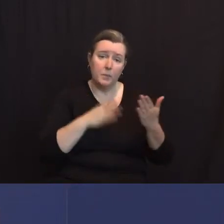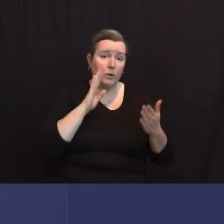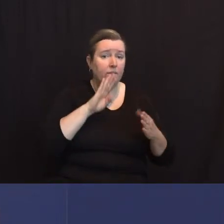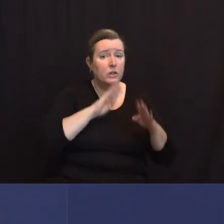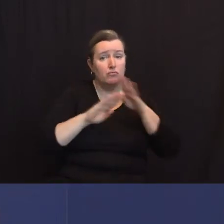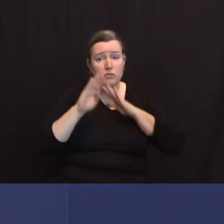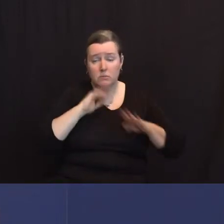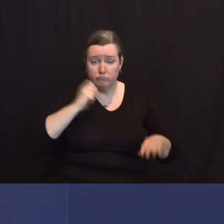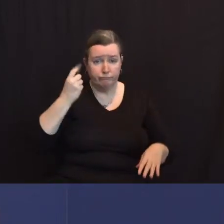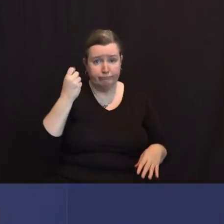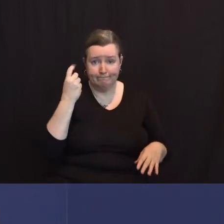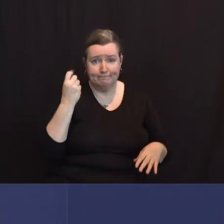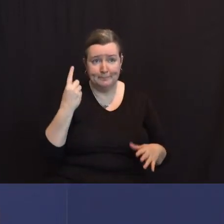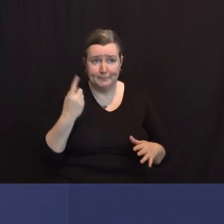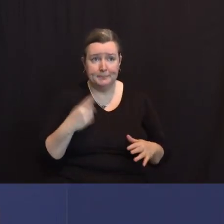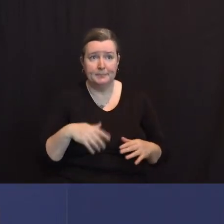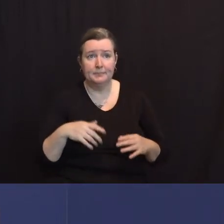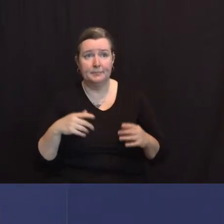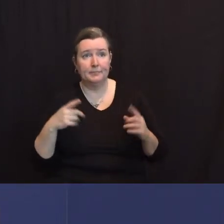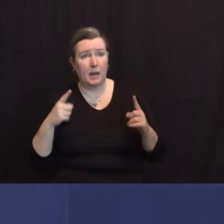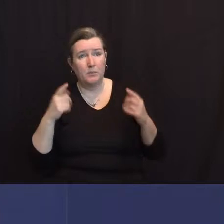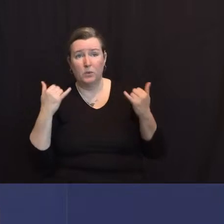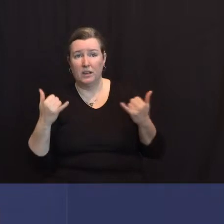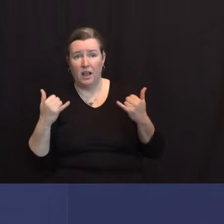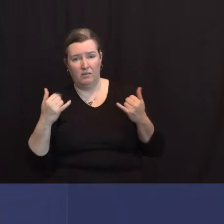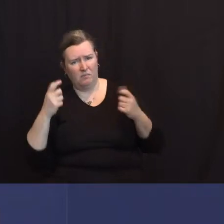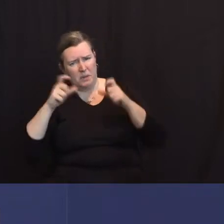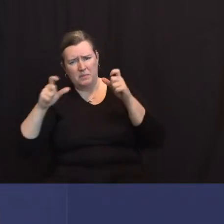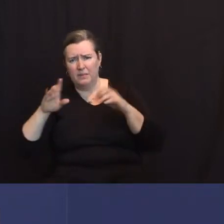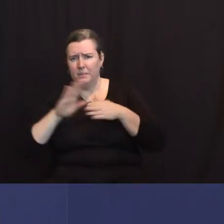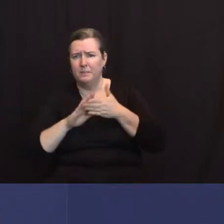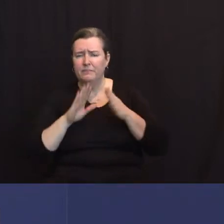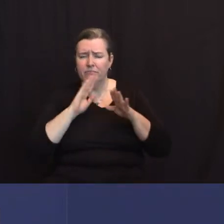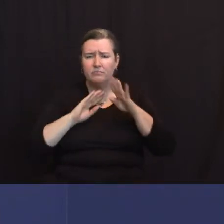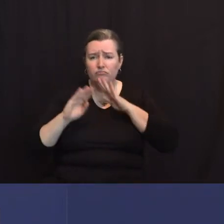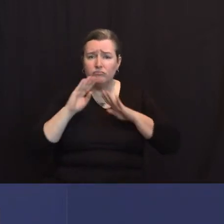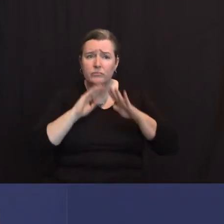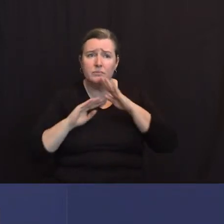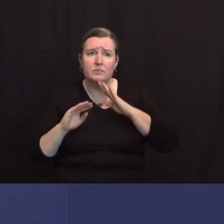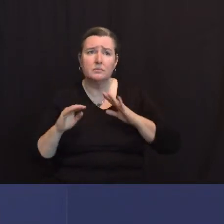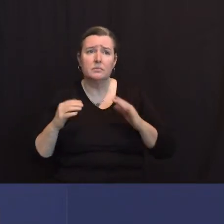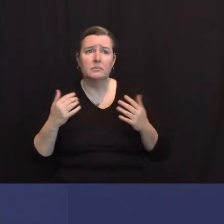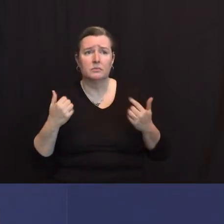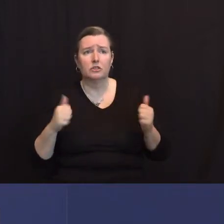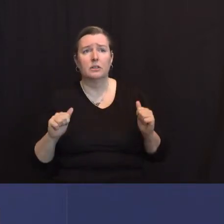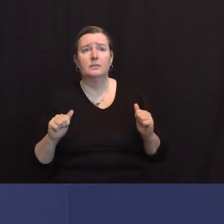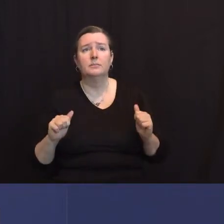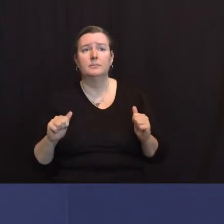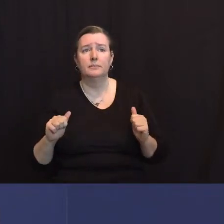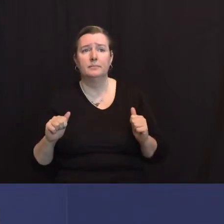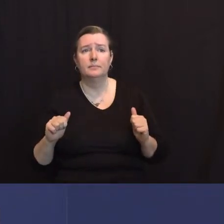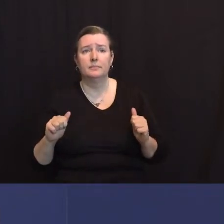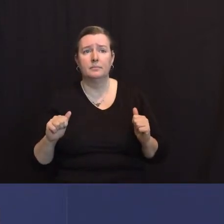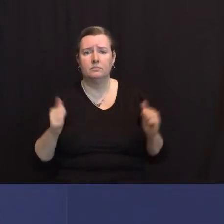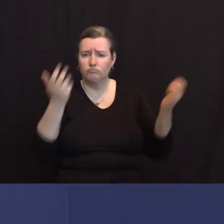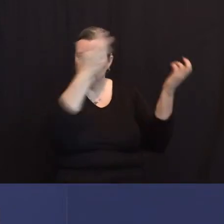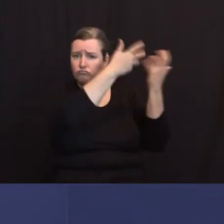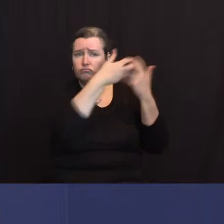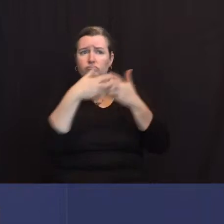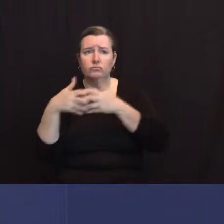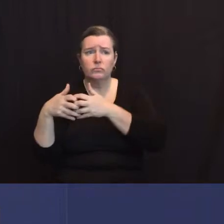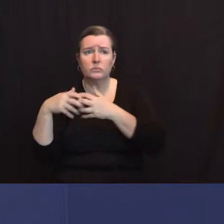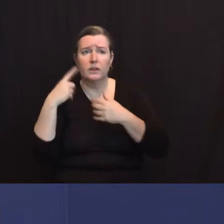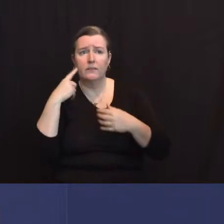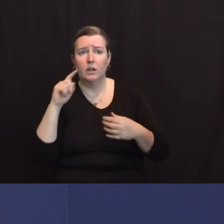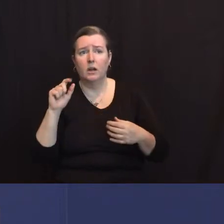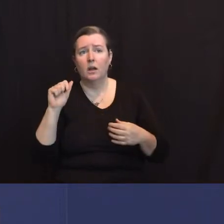have that now. But we are really trying to get everything in order for April and May, when